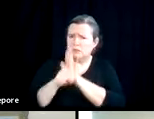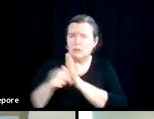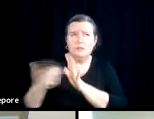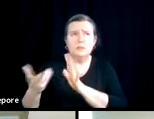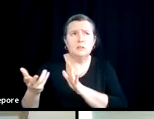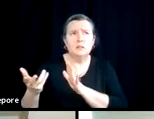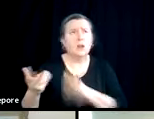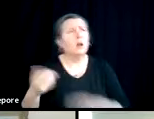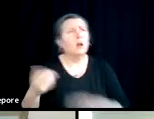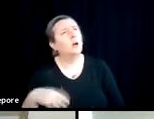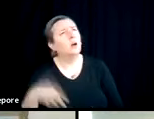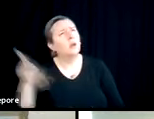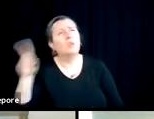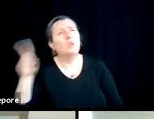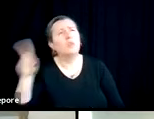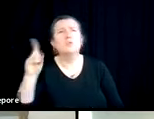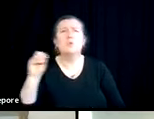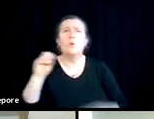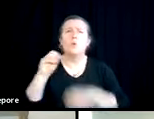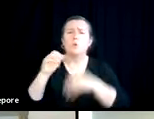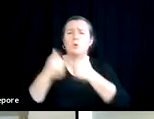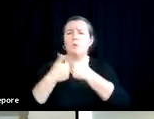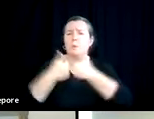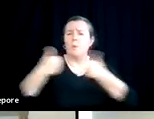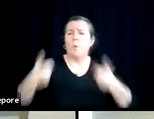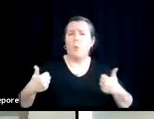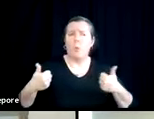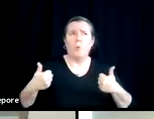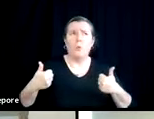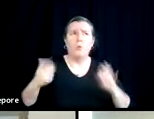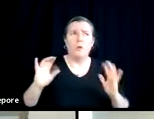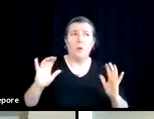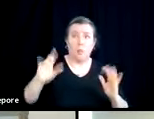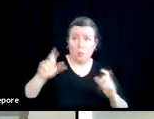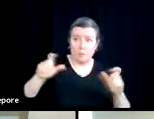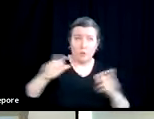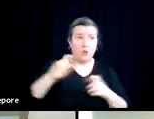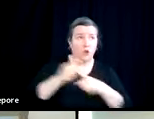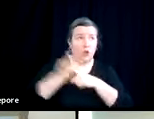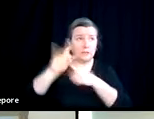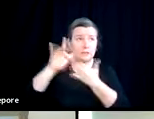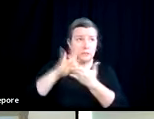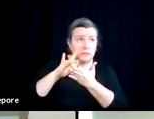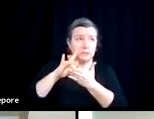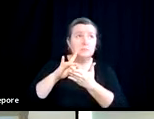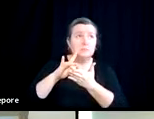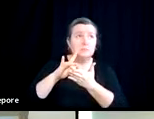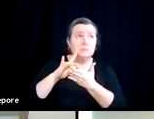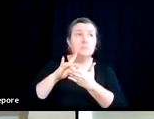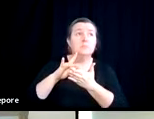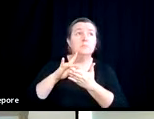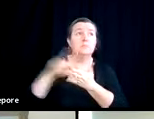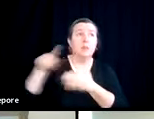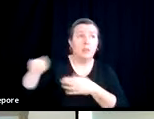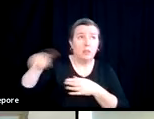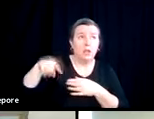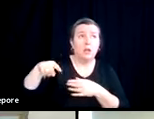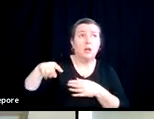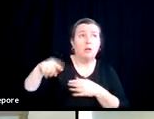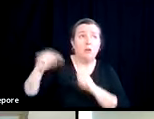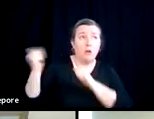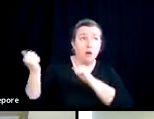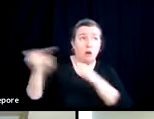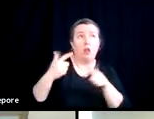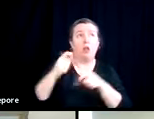know that much, right? The individuals from the call center? Yes. The individuals on the call center are all working remotely, and they